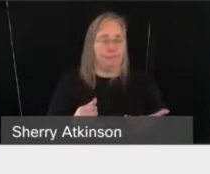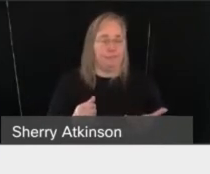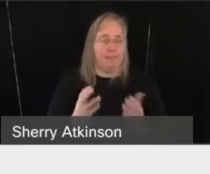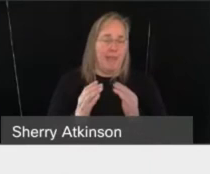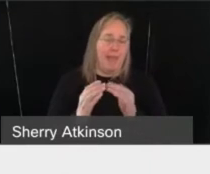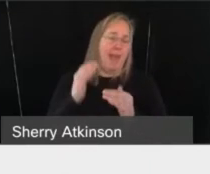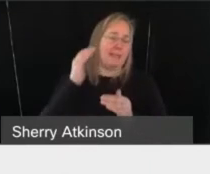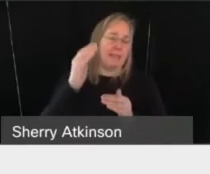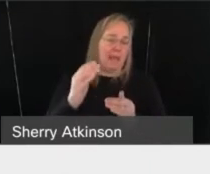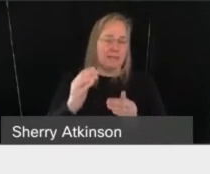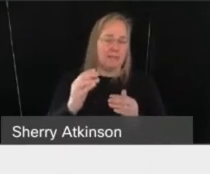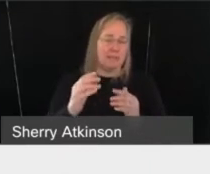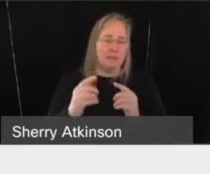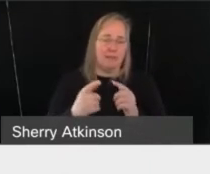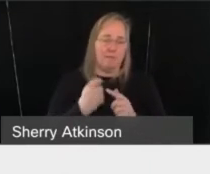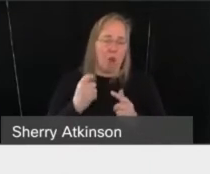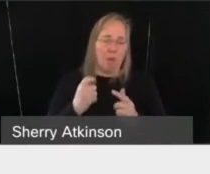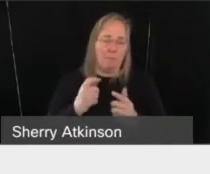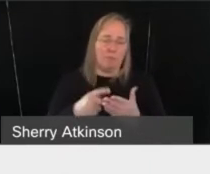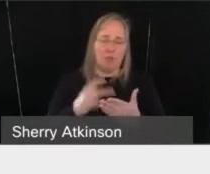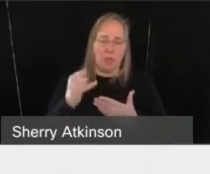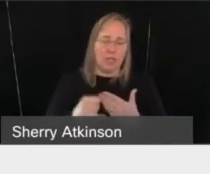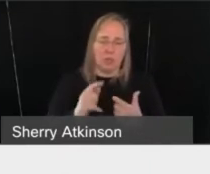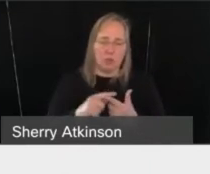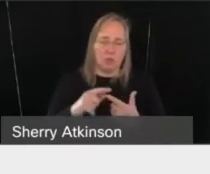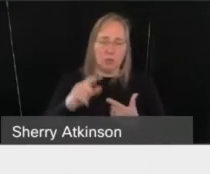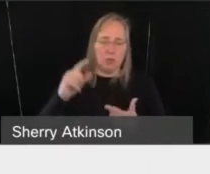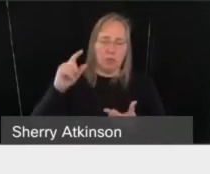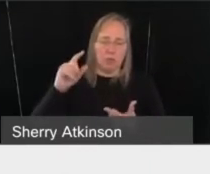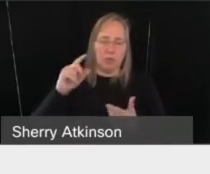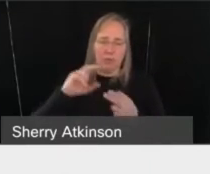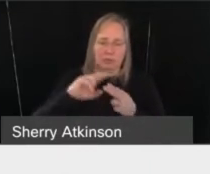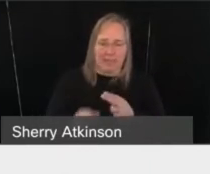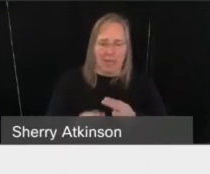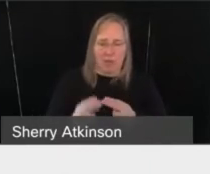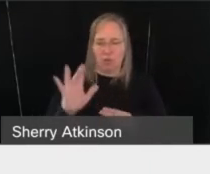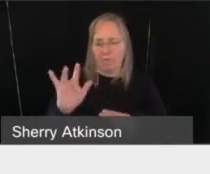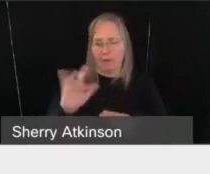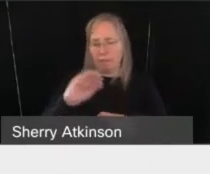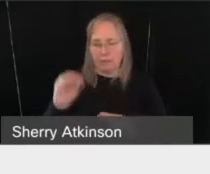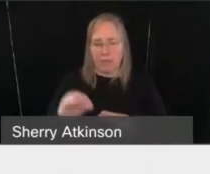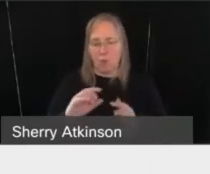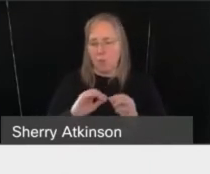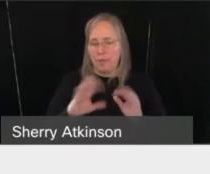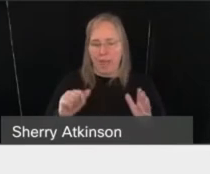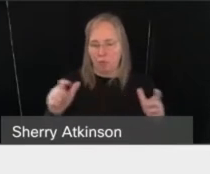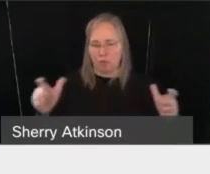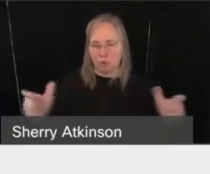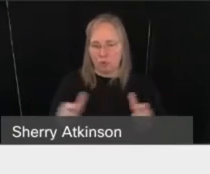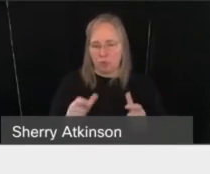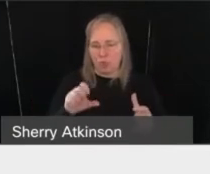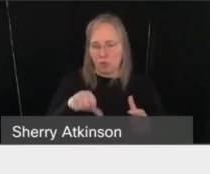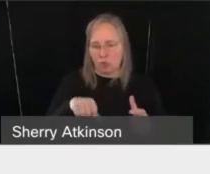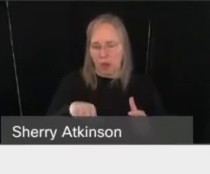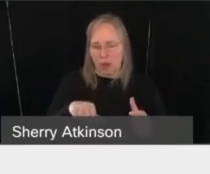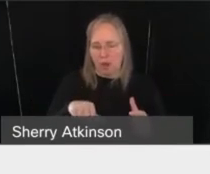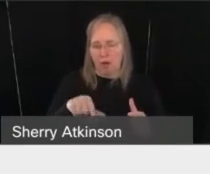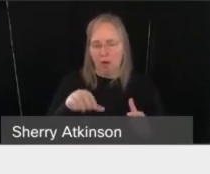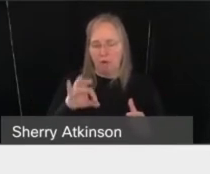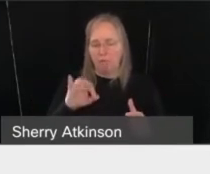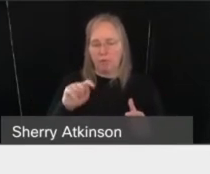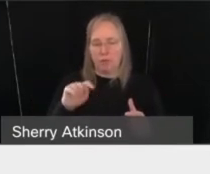excess out of a project to get it down 25% without reducing the square footage. We, in my